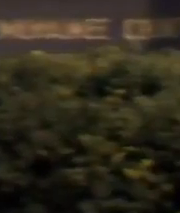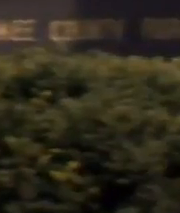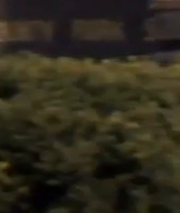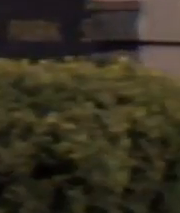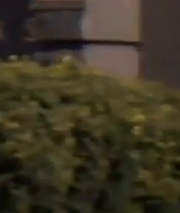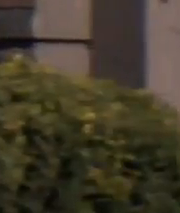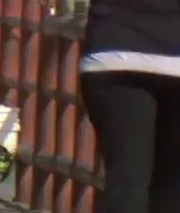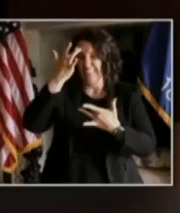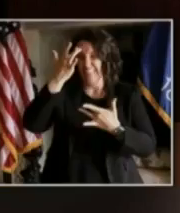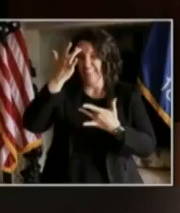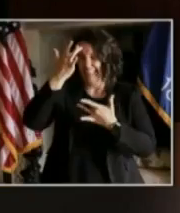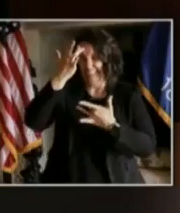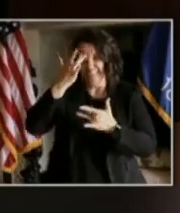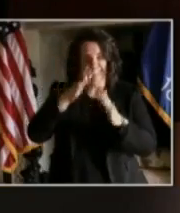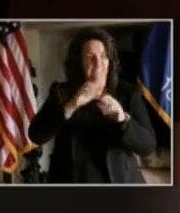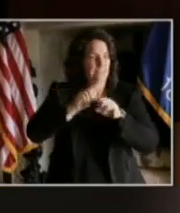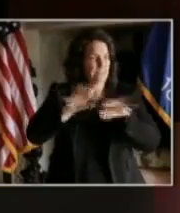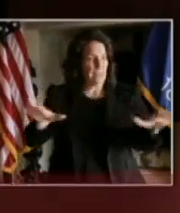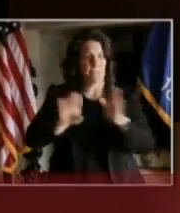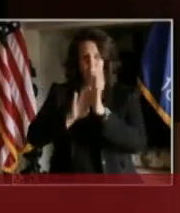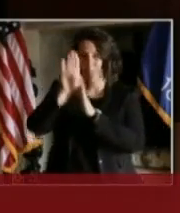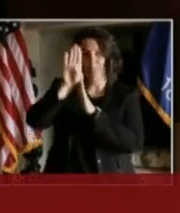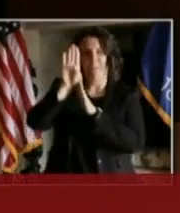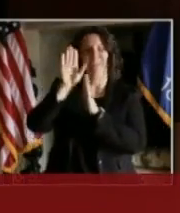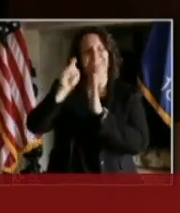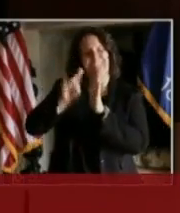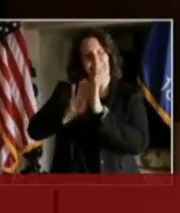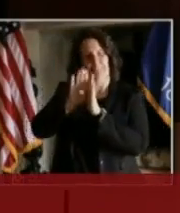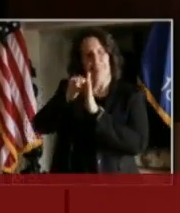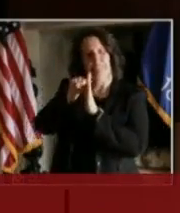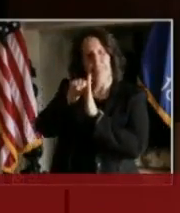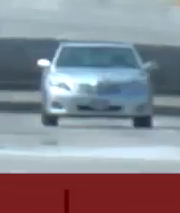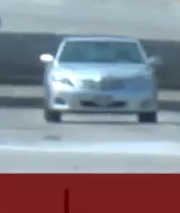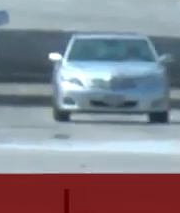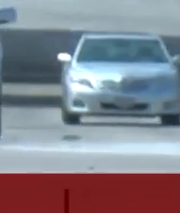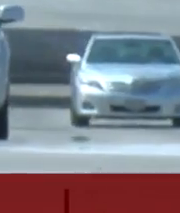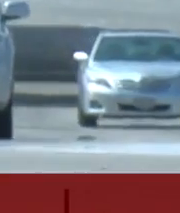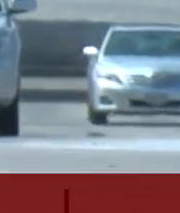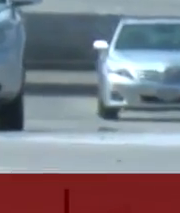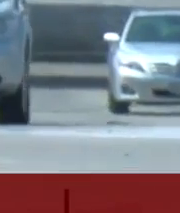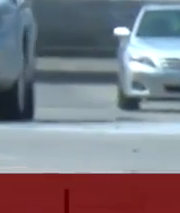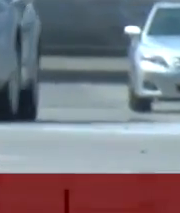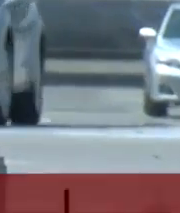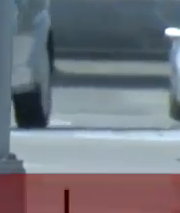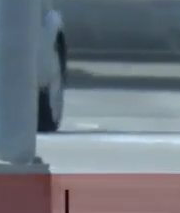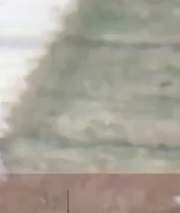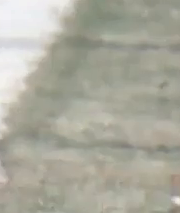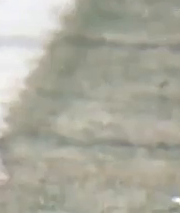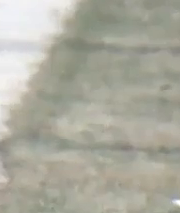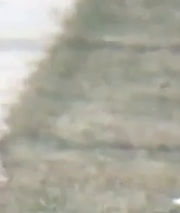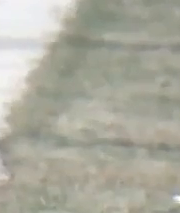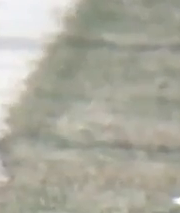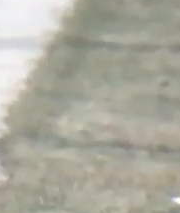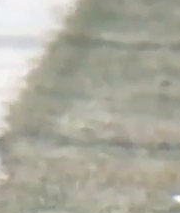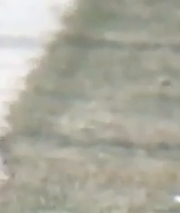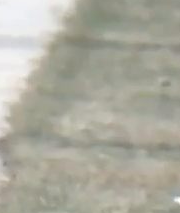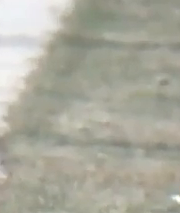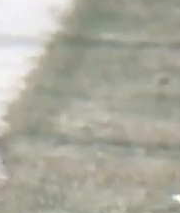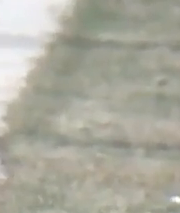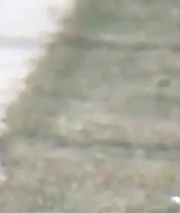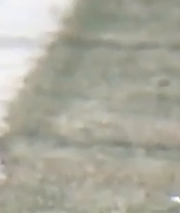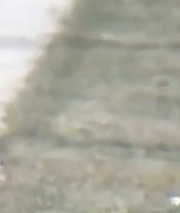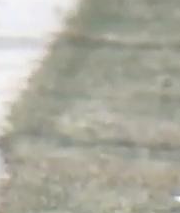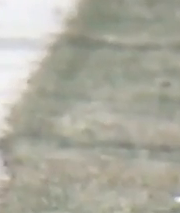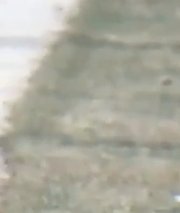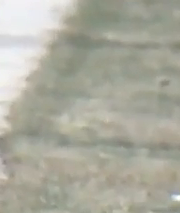from others. You can still go out and take a walk, go for a bike ride, walk the dogs. It's good